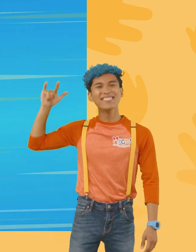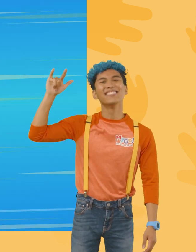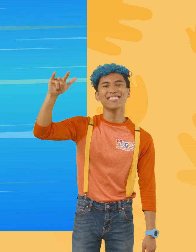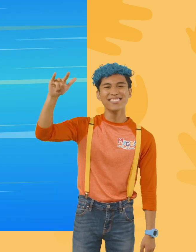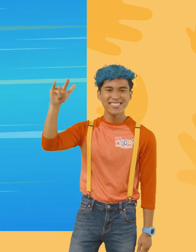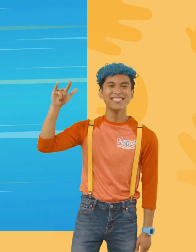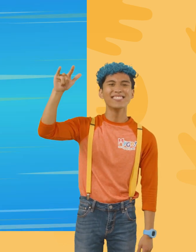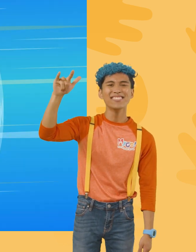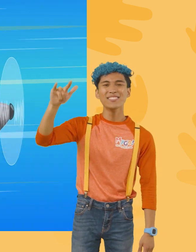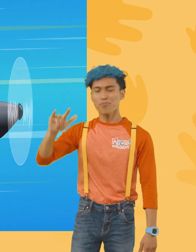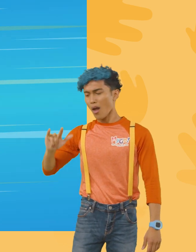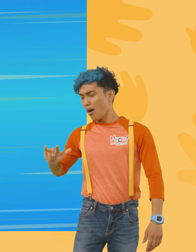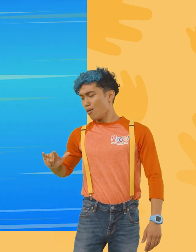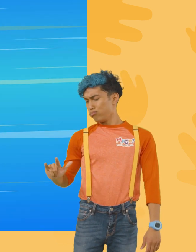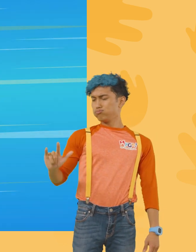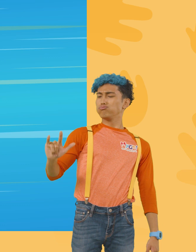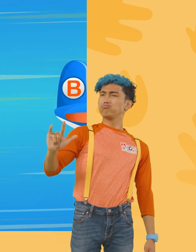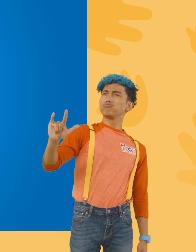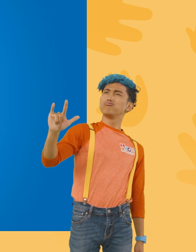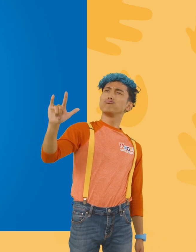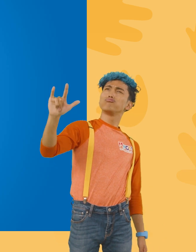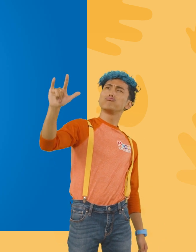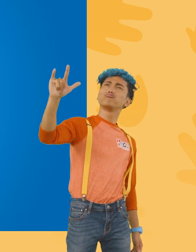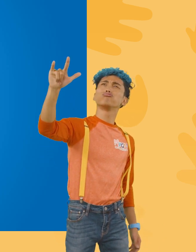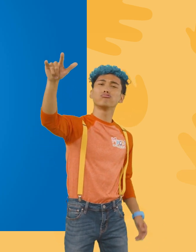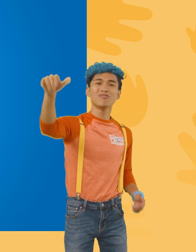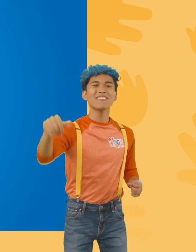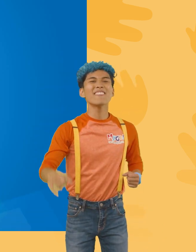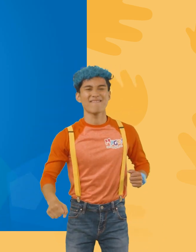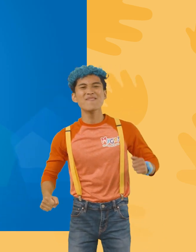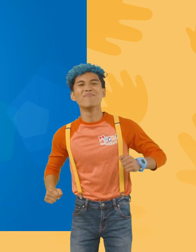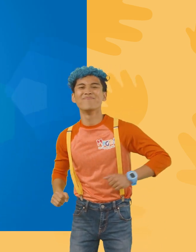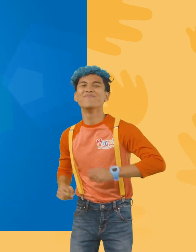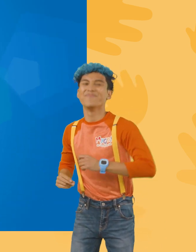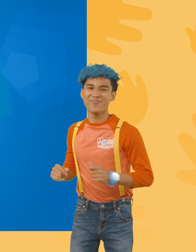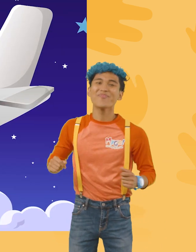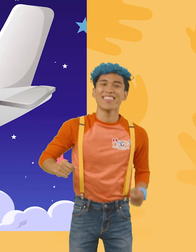Airplanes, airplanes, flying way up high.